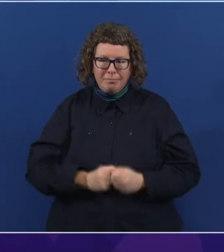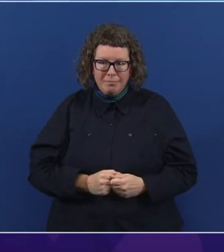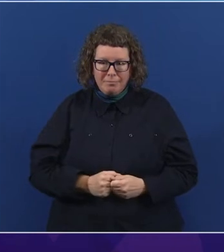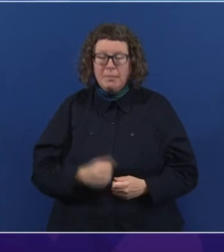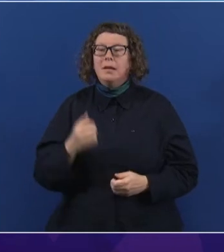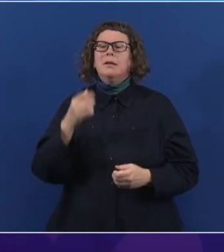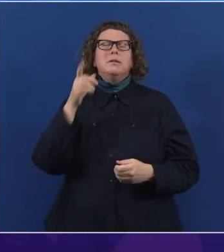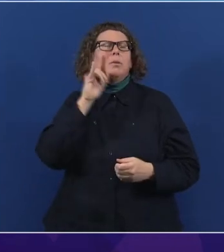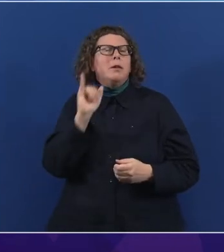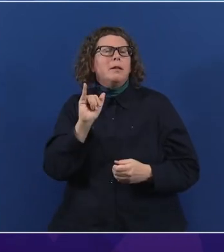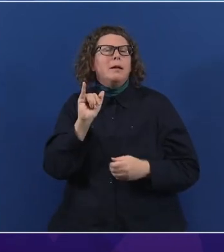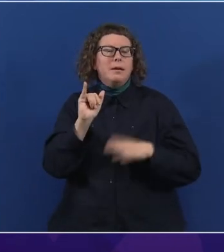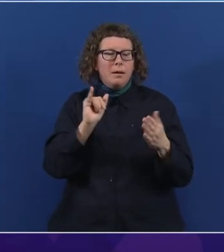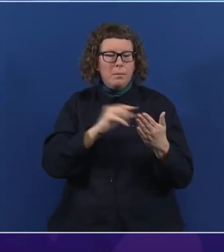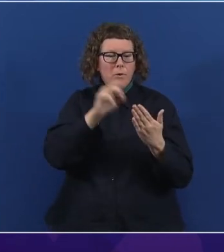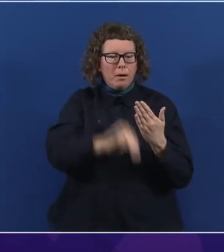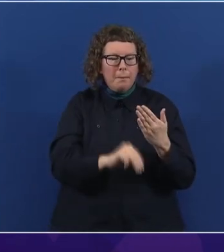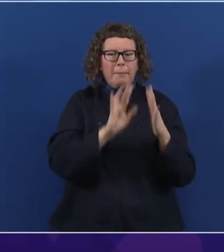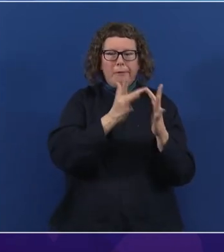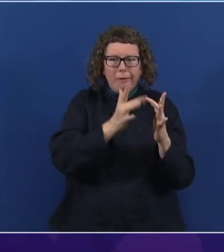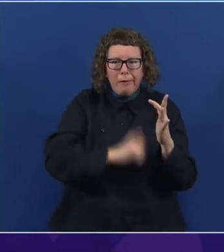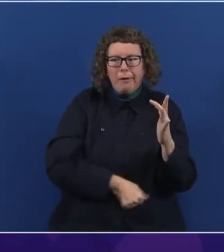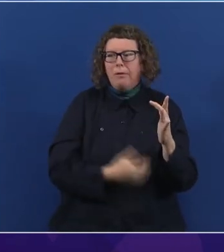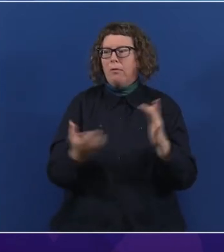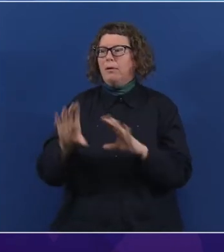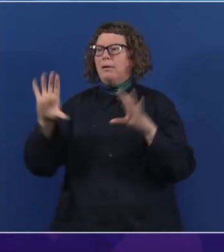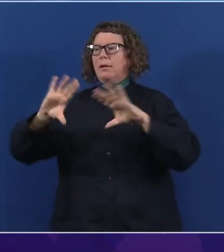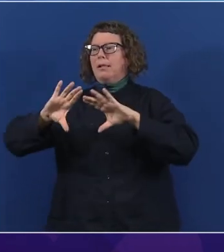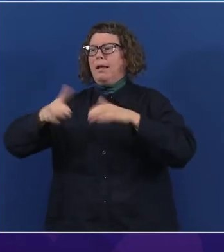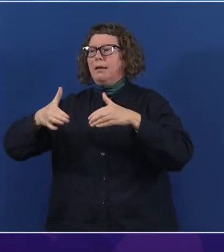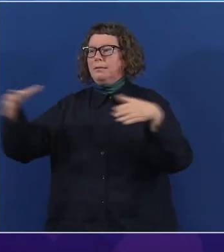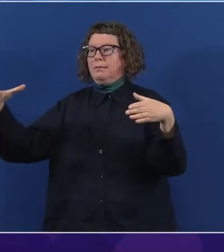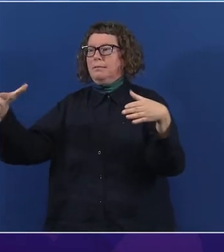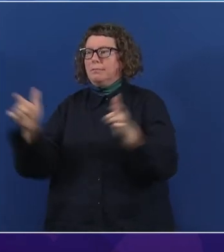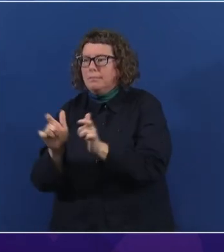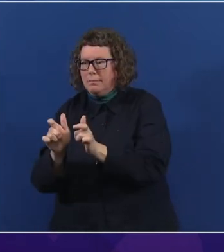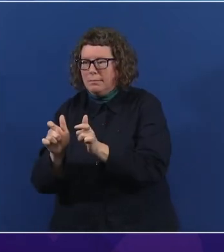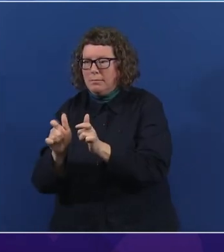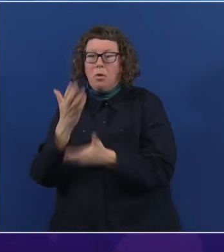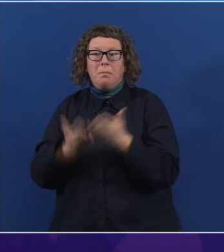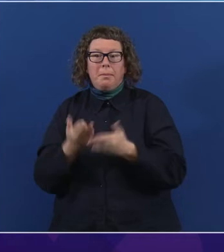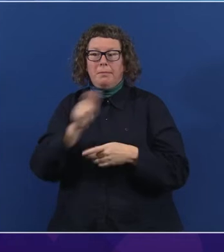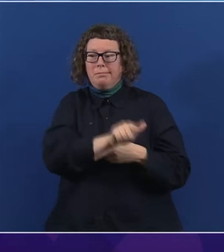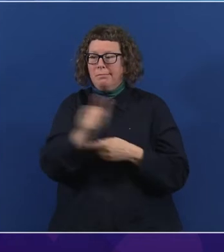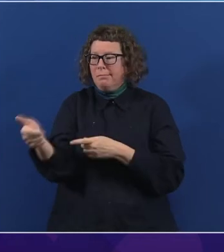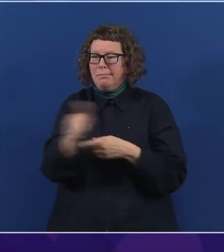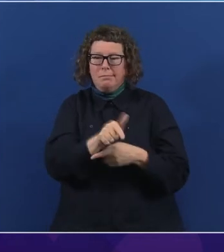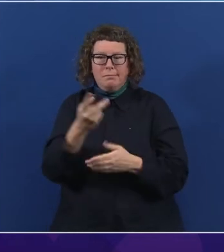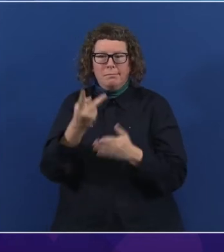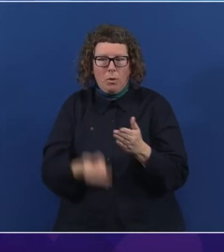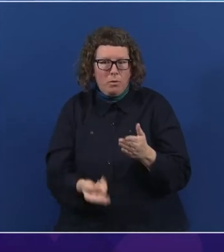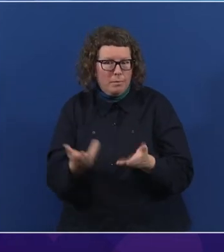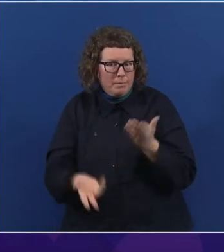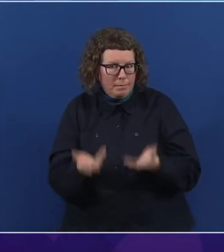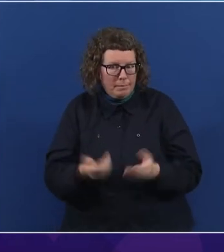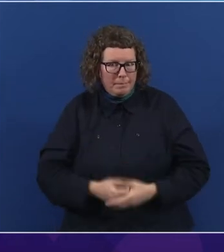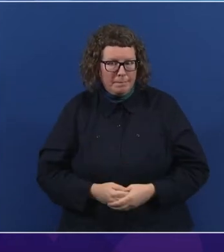programs online or on campus with reduced class sizes, or a mix of both, online and in-person